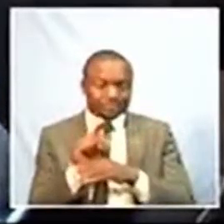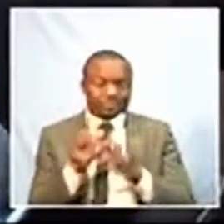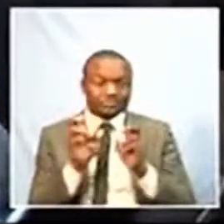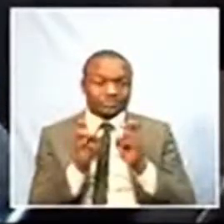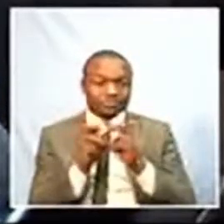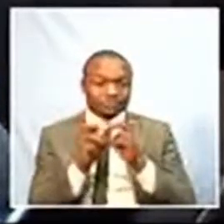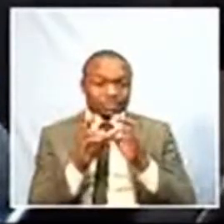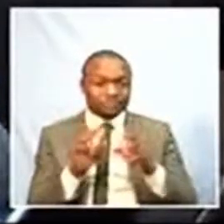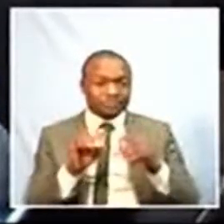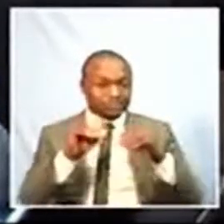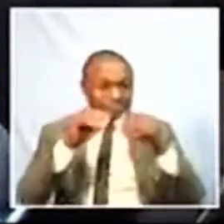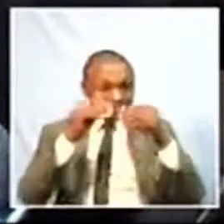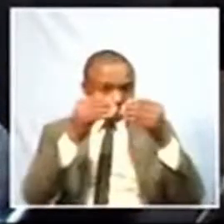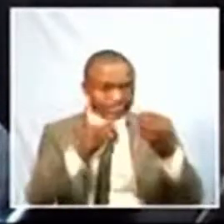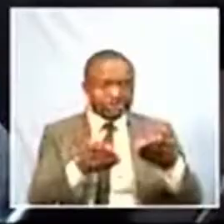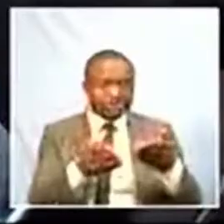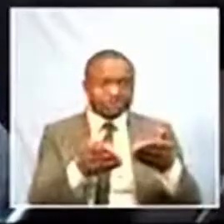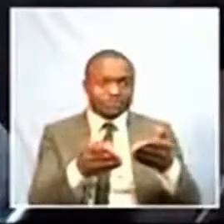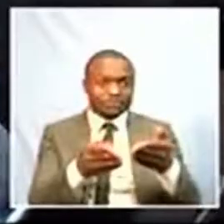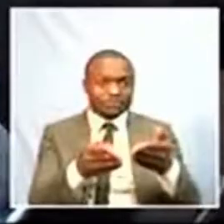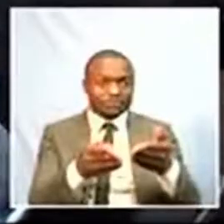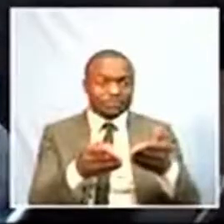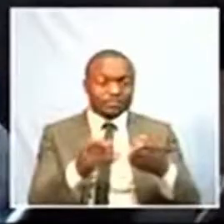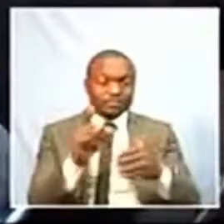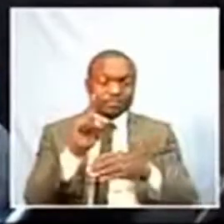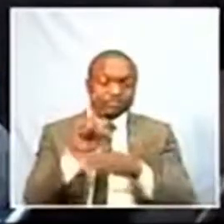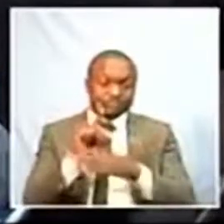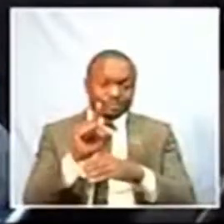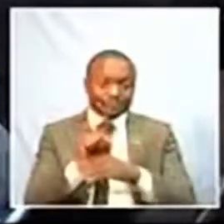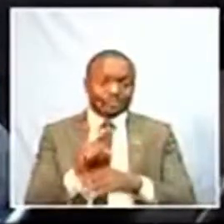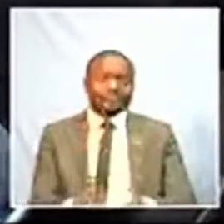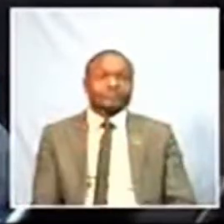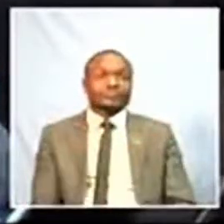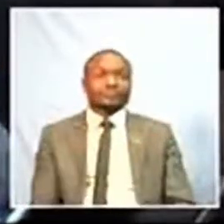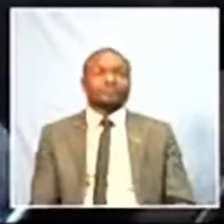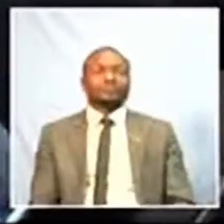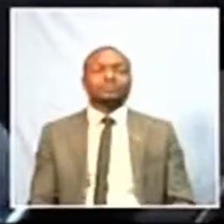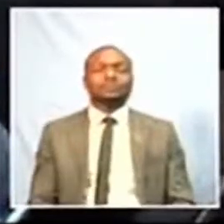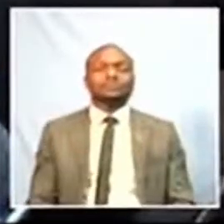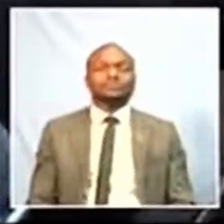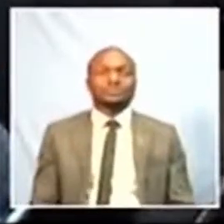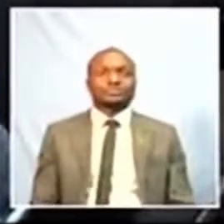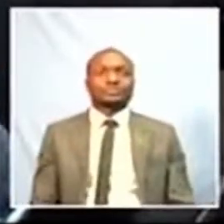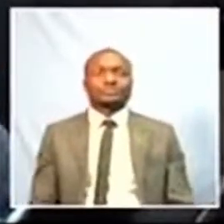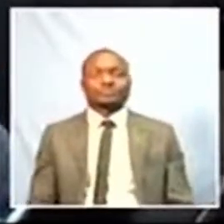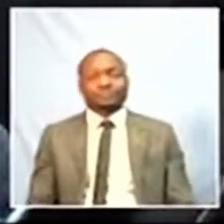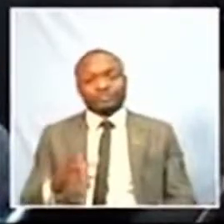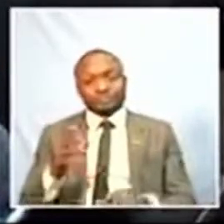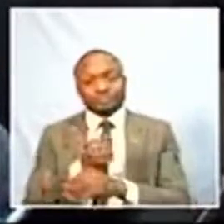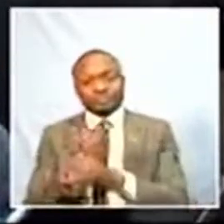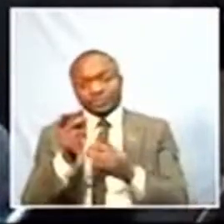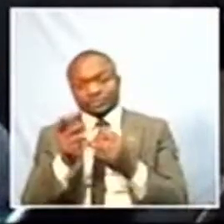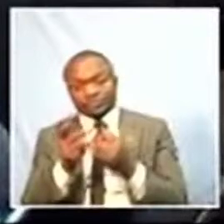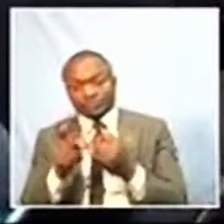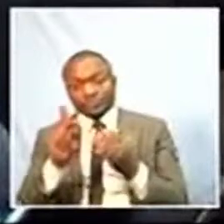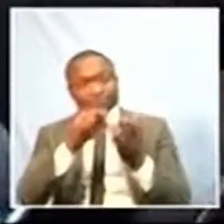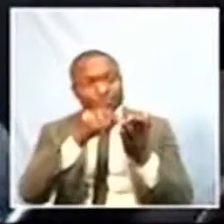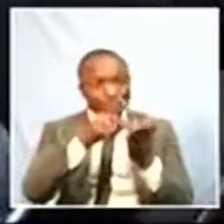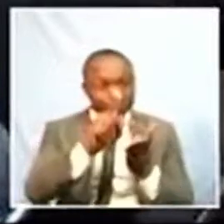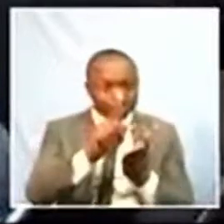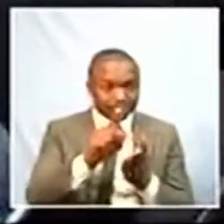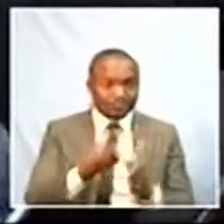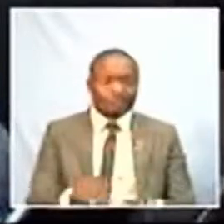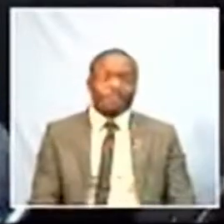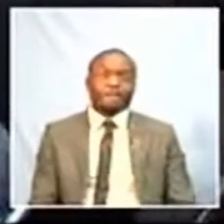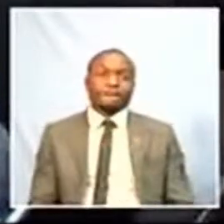contractors would be given, would be awarded a project, they get the advance payment,